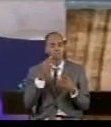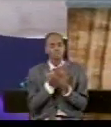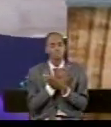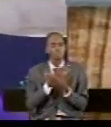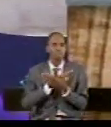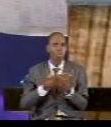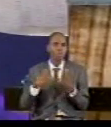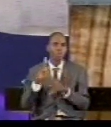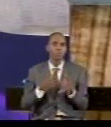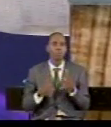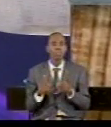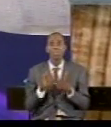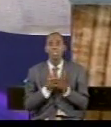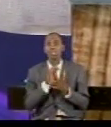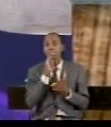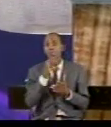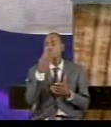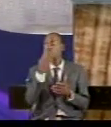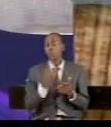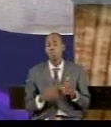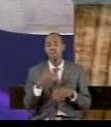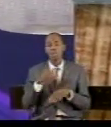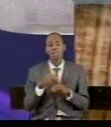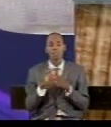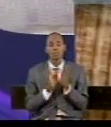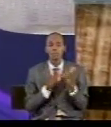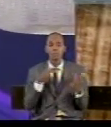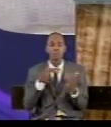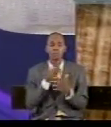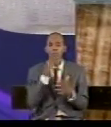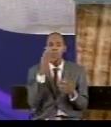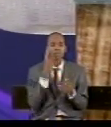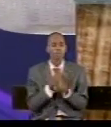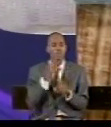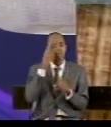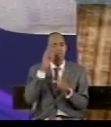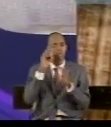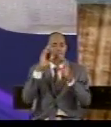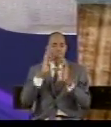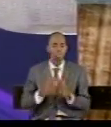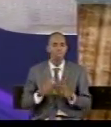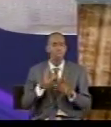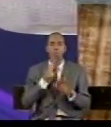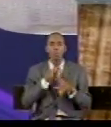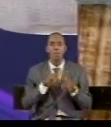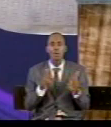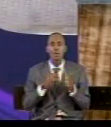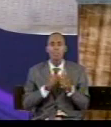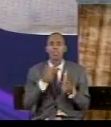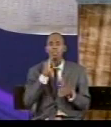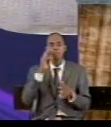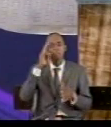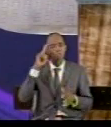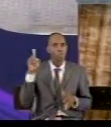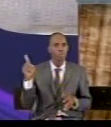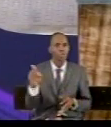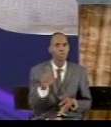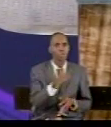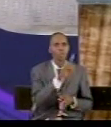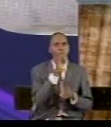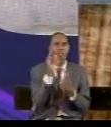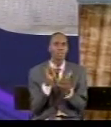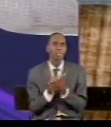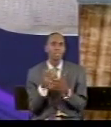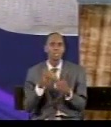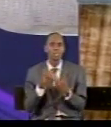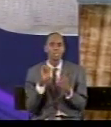at the Bible study, it's not just for the preacher or the teacher of the word, it's for you. That to start with, in